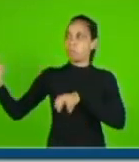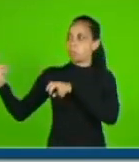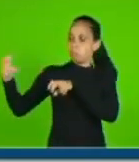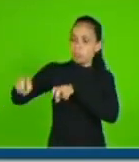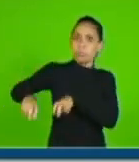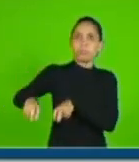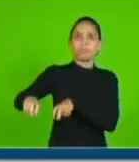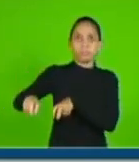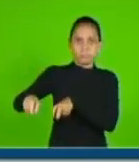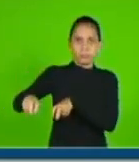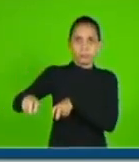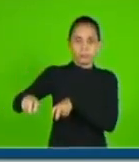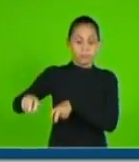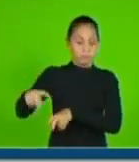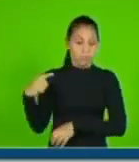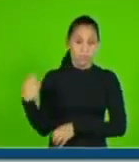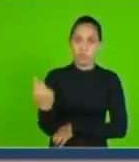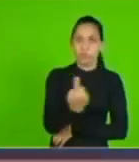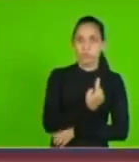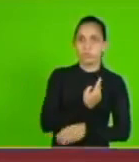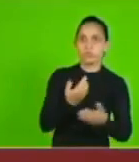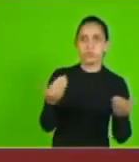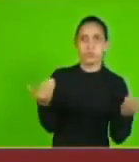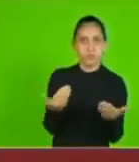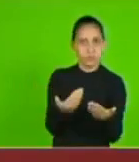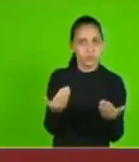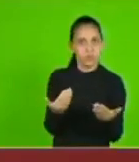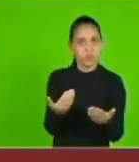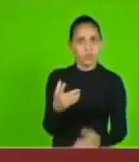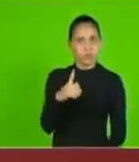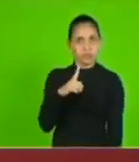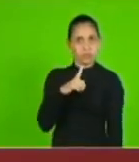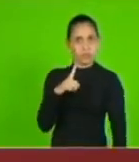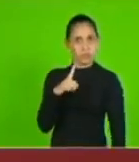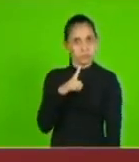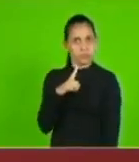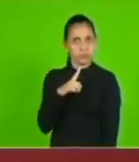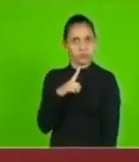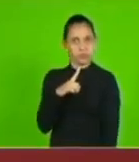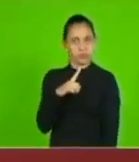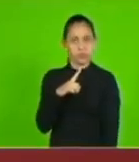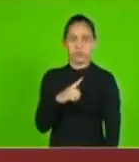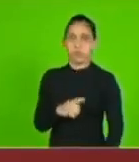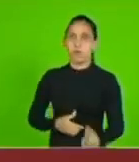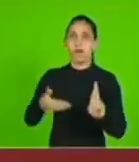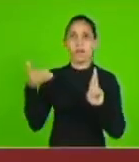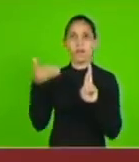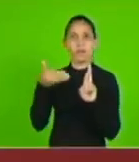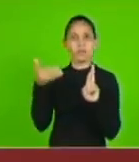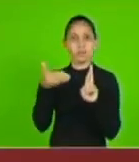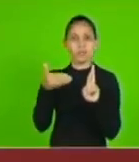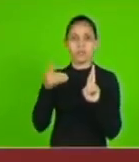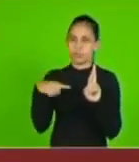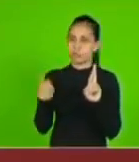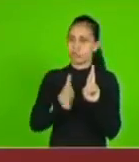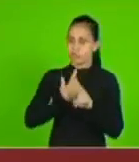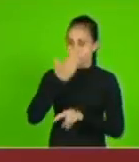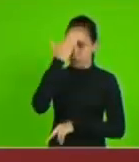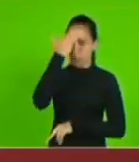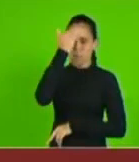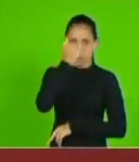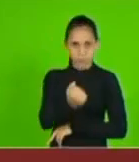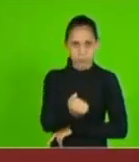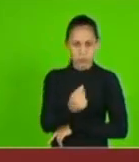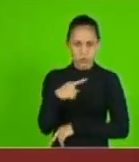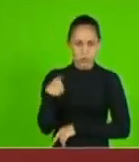church has a point of reference. We have a direction to